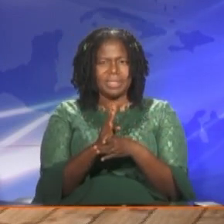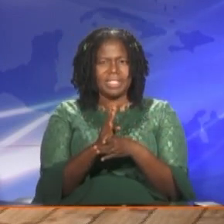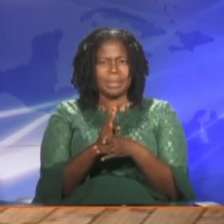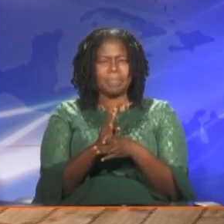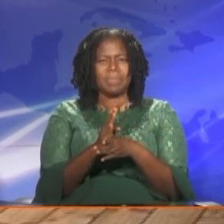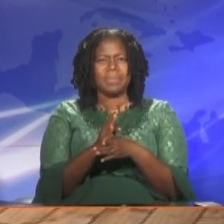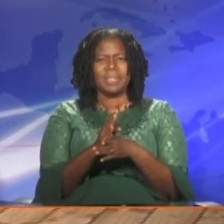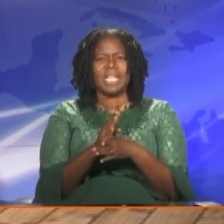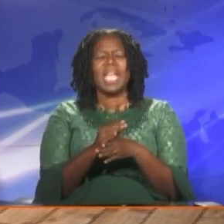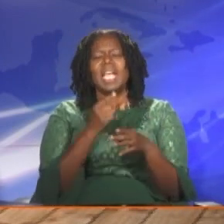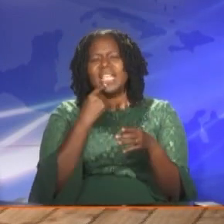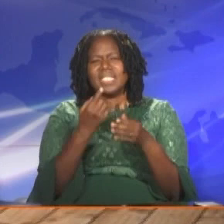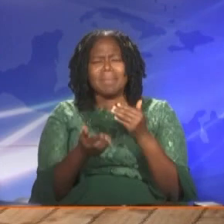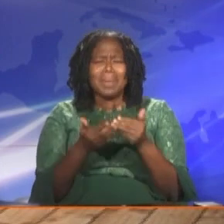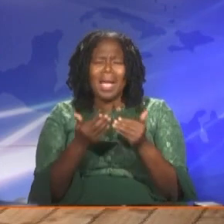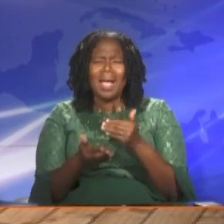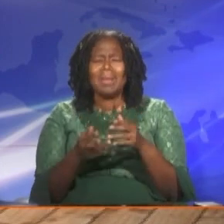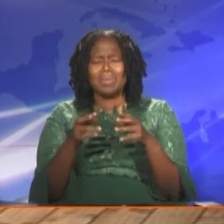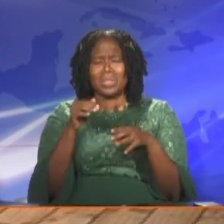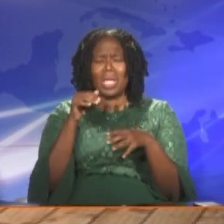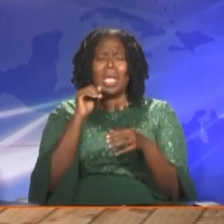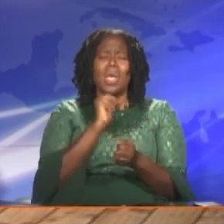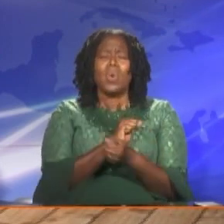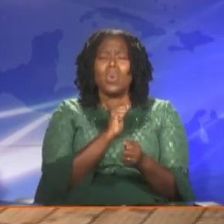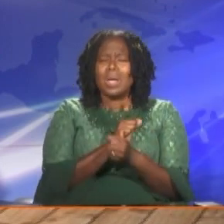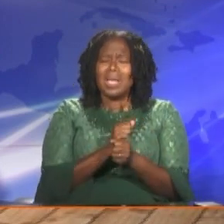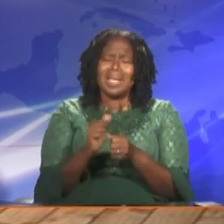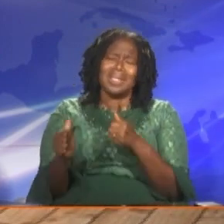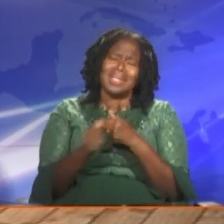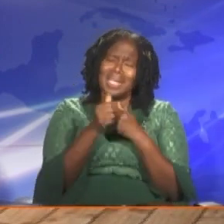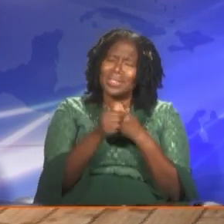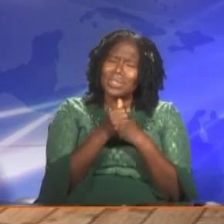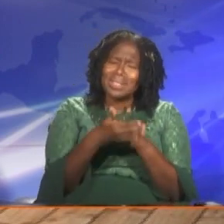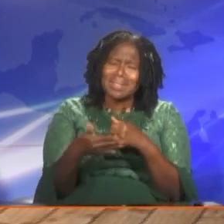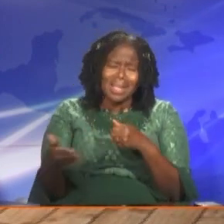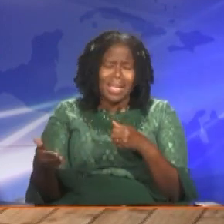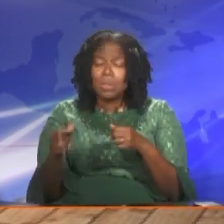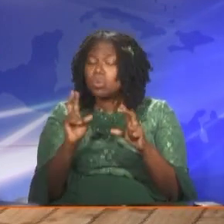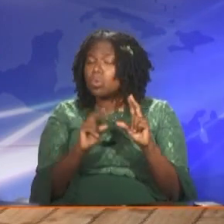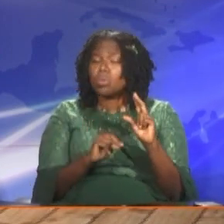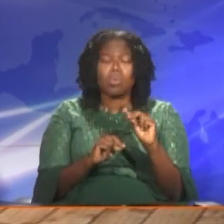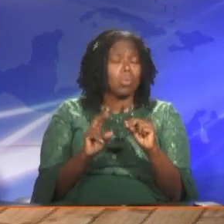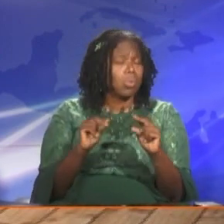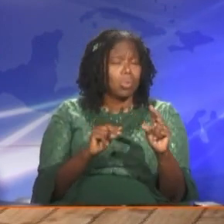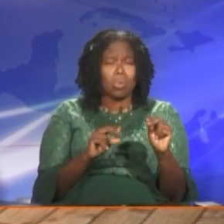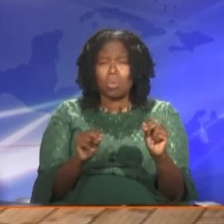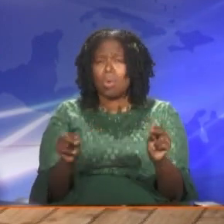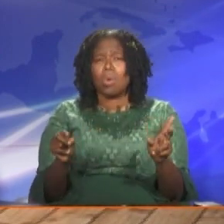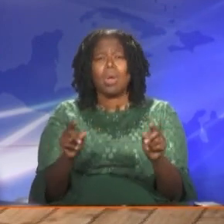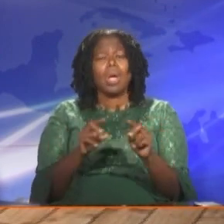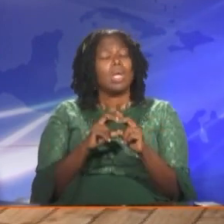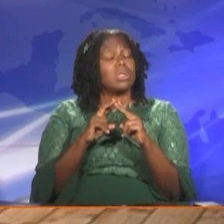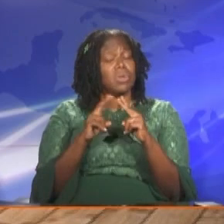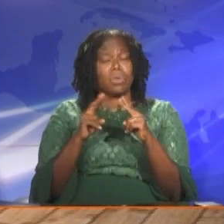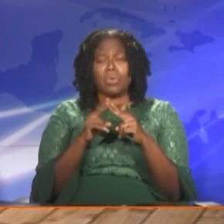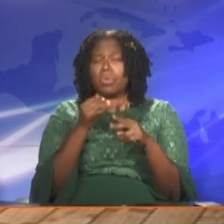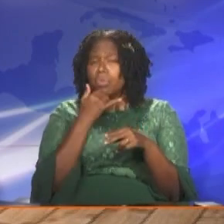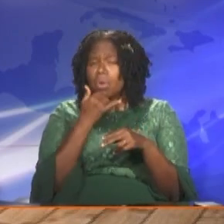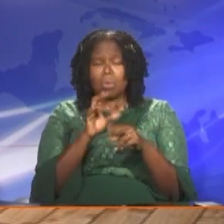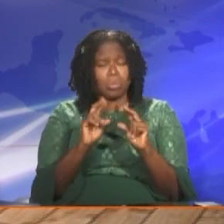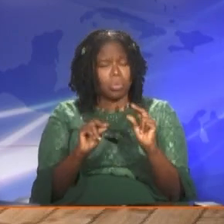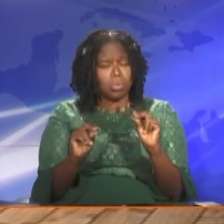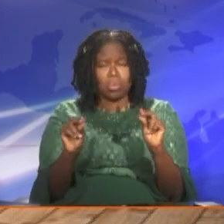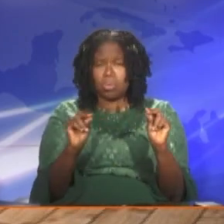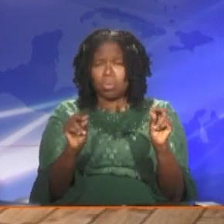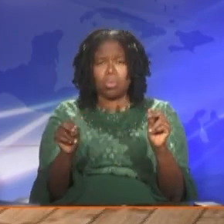be engaged in hazardous work, lifting heavy objects in the shop, then it becomes child labor. It moves into the realm of child labor.